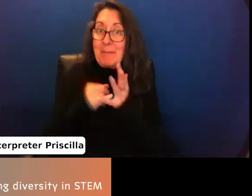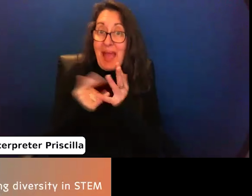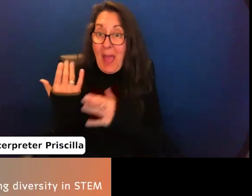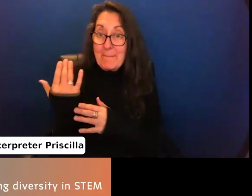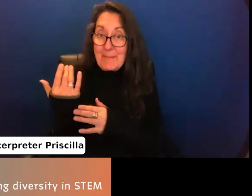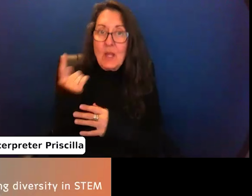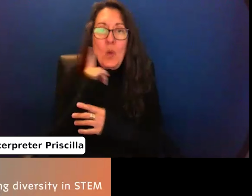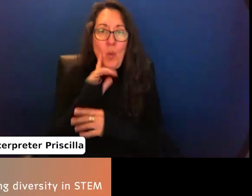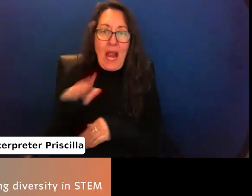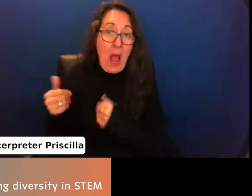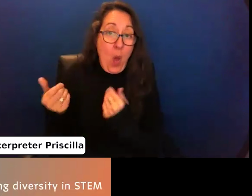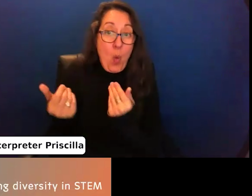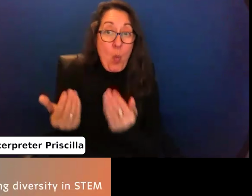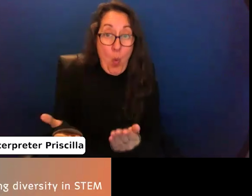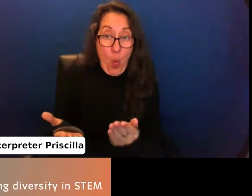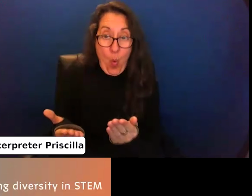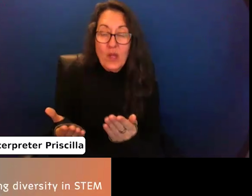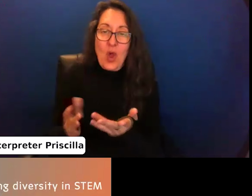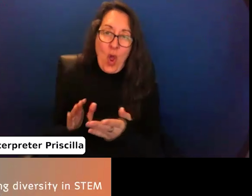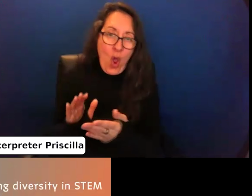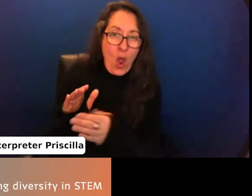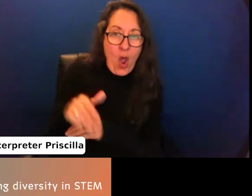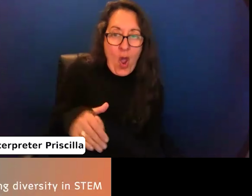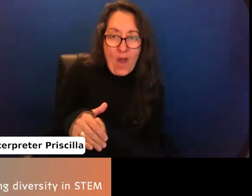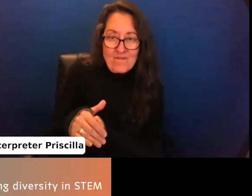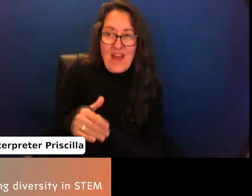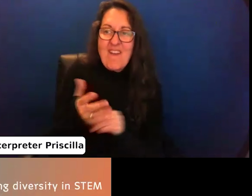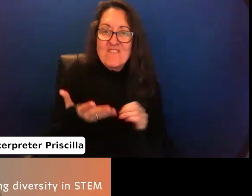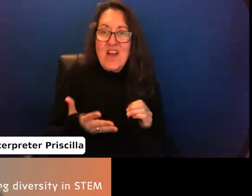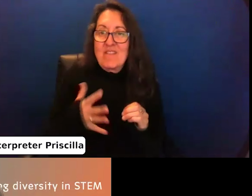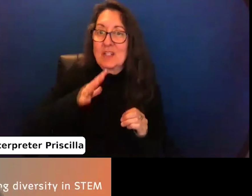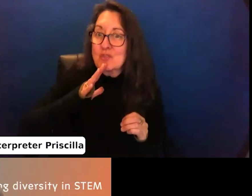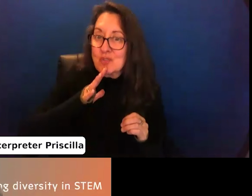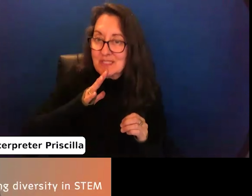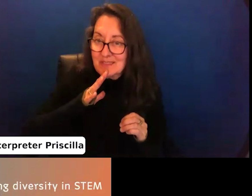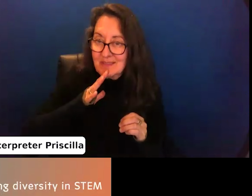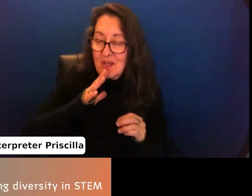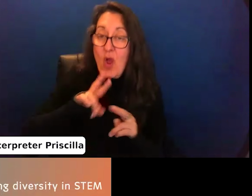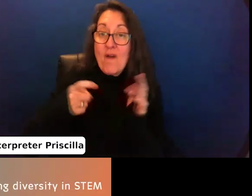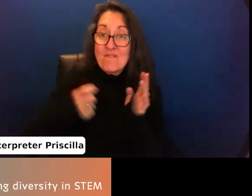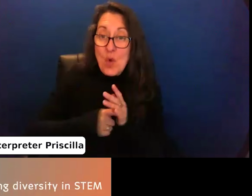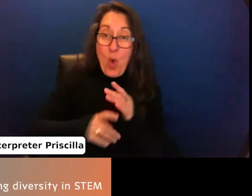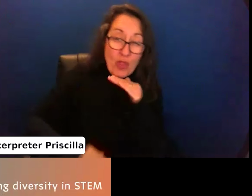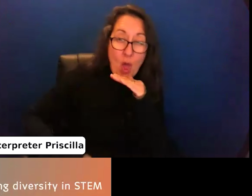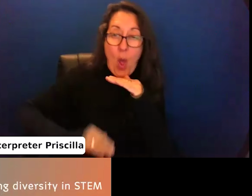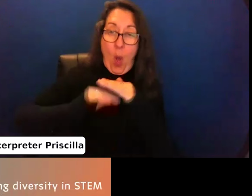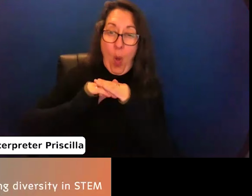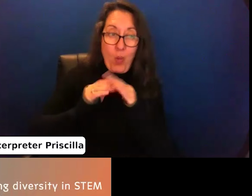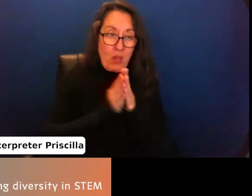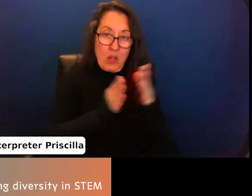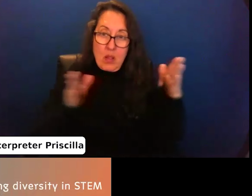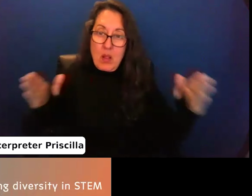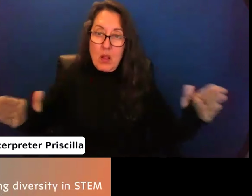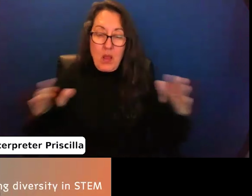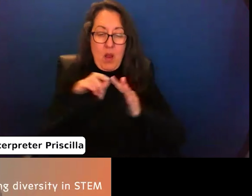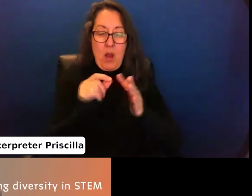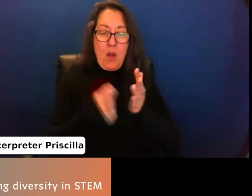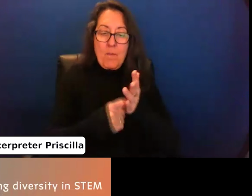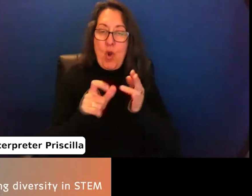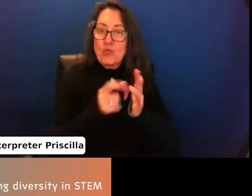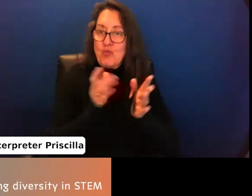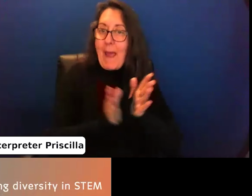more than 500 scholarships over the life of the program. However, we don't disclose the number of scholarships